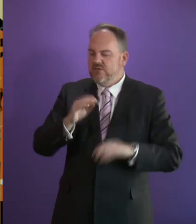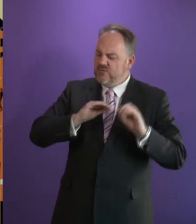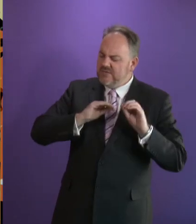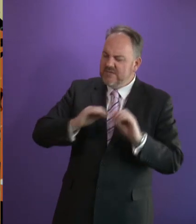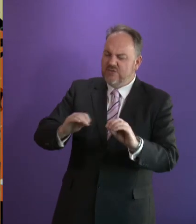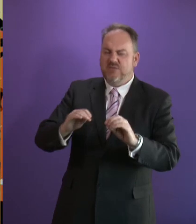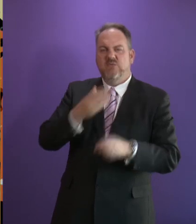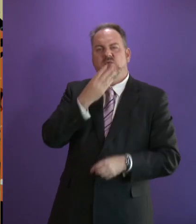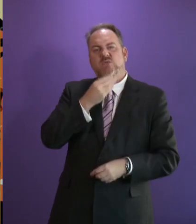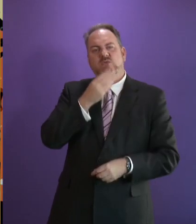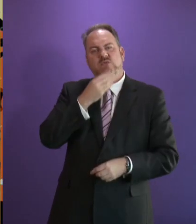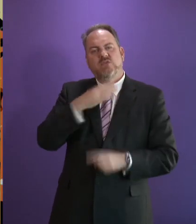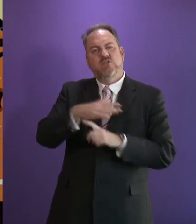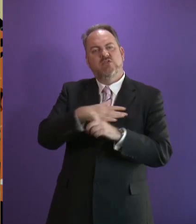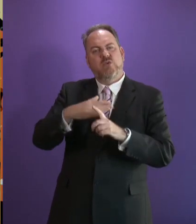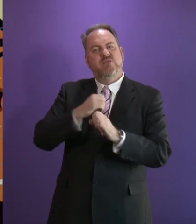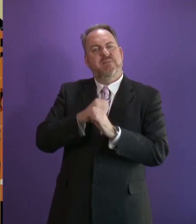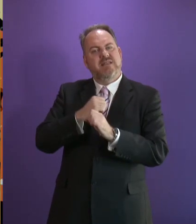in a positive way.